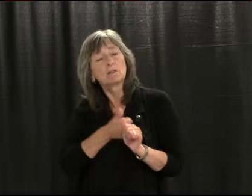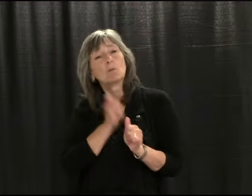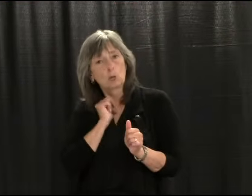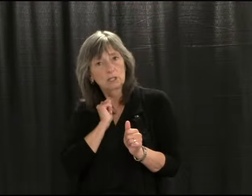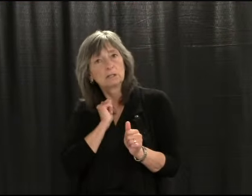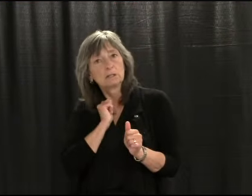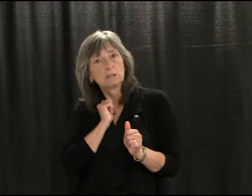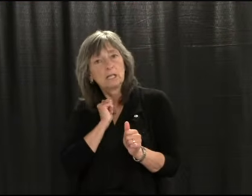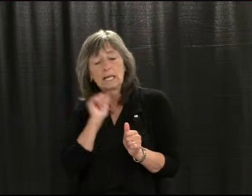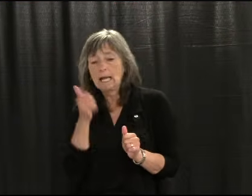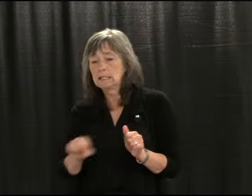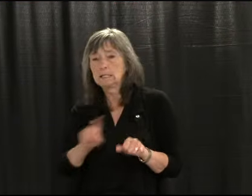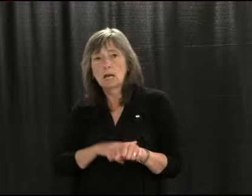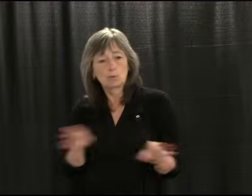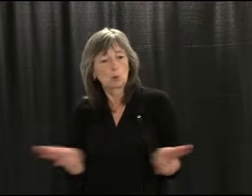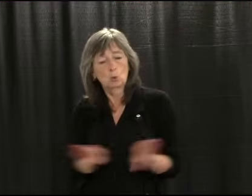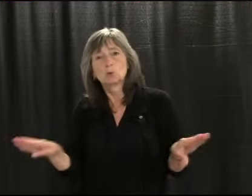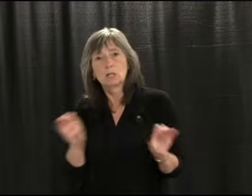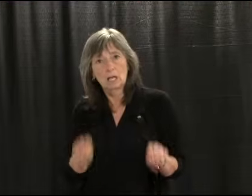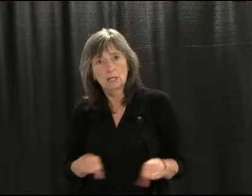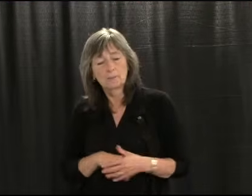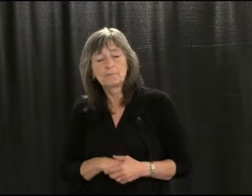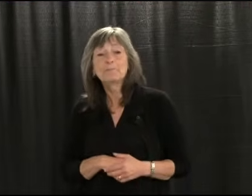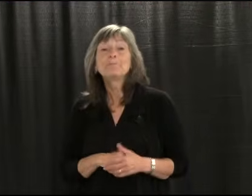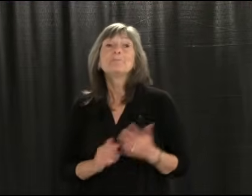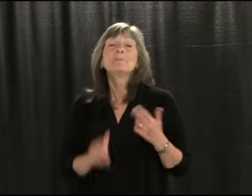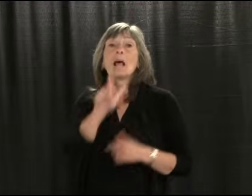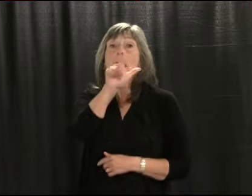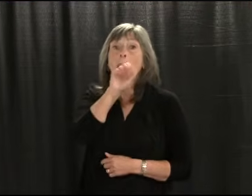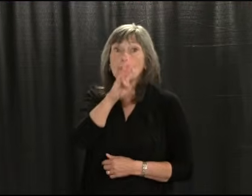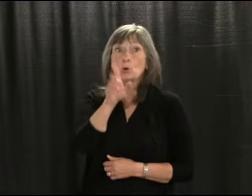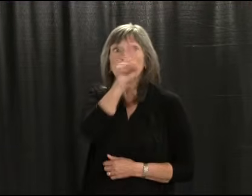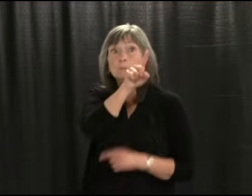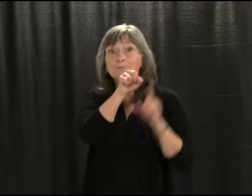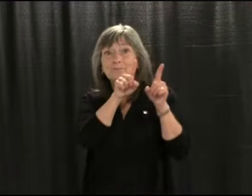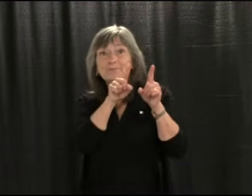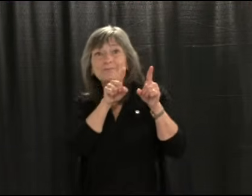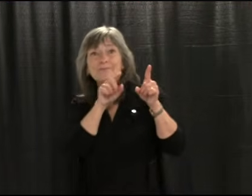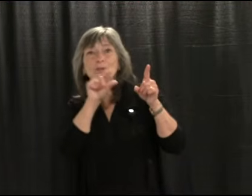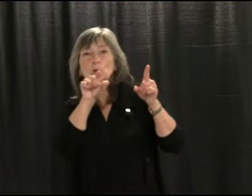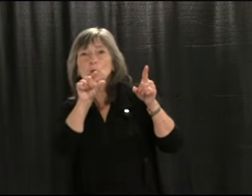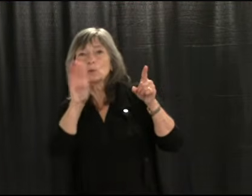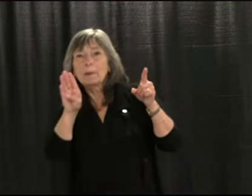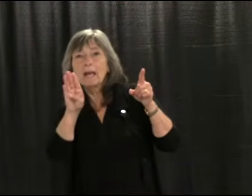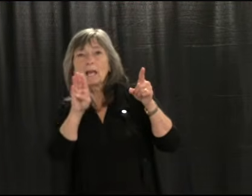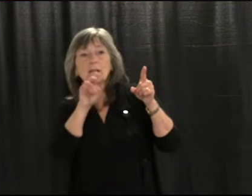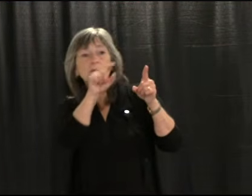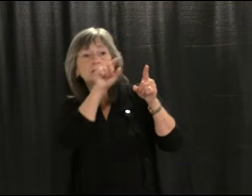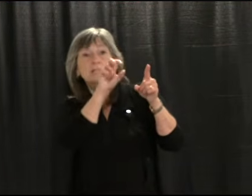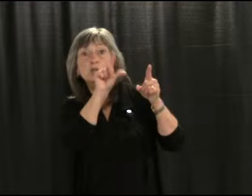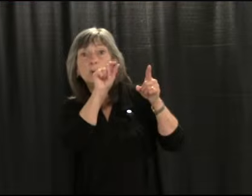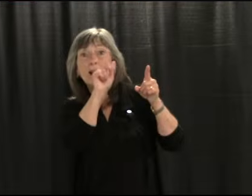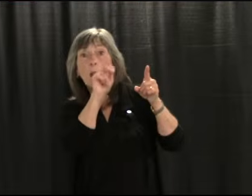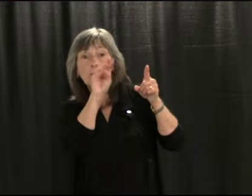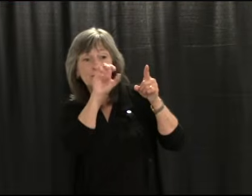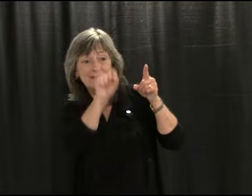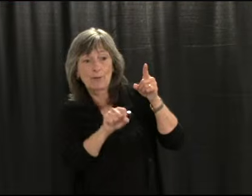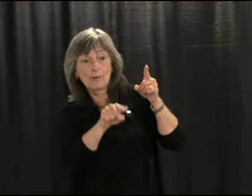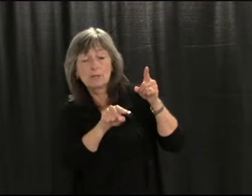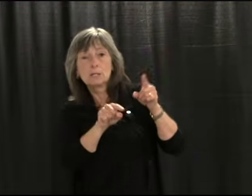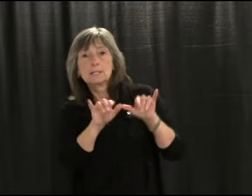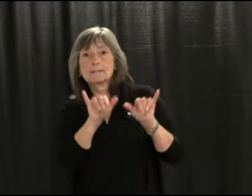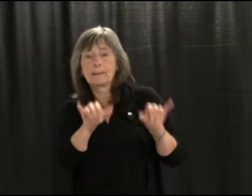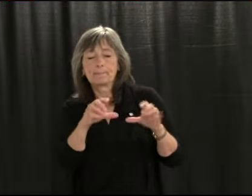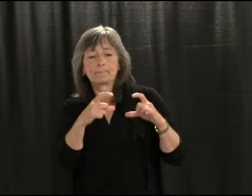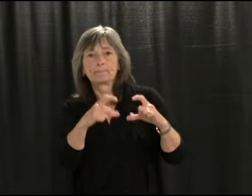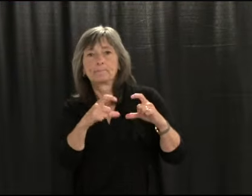could change at any time. Moving to Labrador, the fire, which was 20 kilometers south of Goose Bay, did not grow overnight and remained